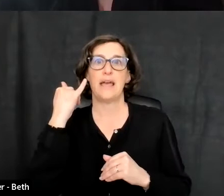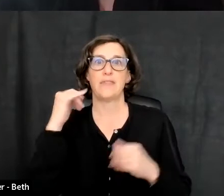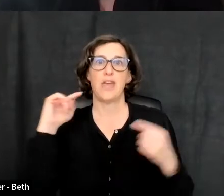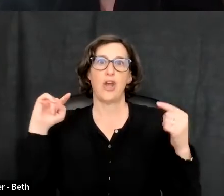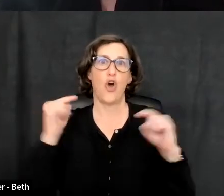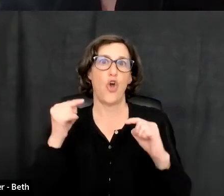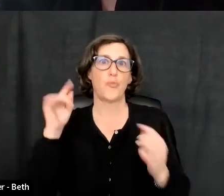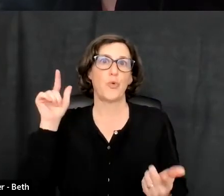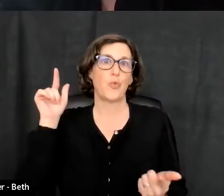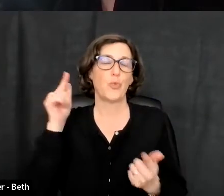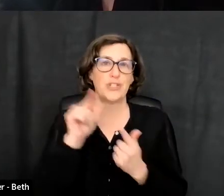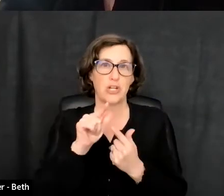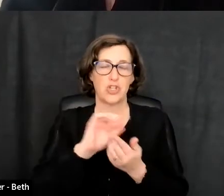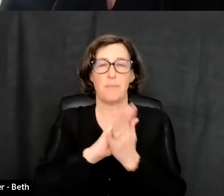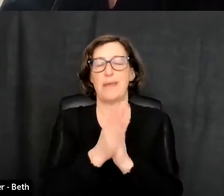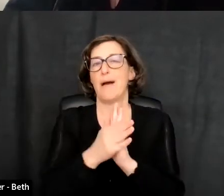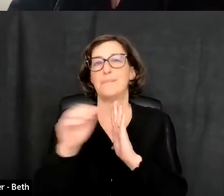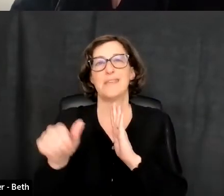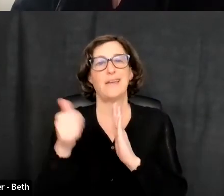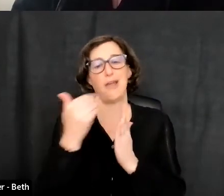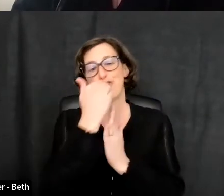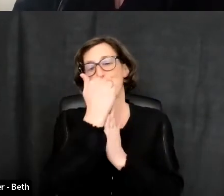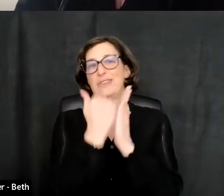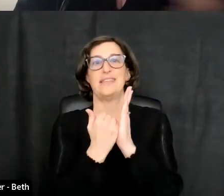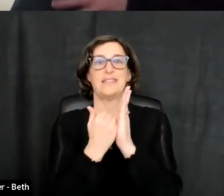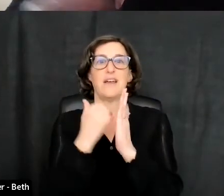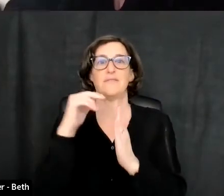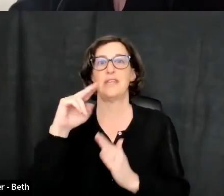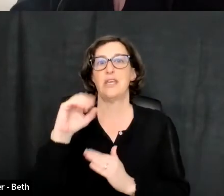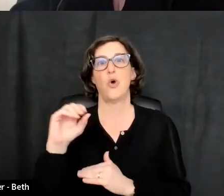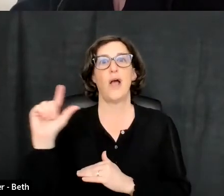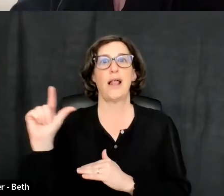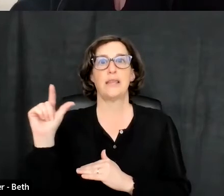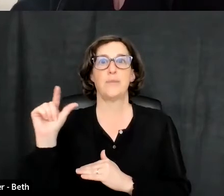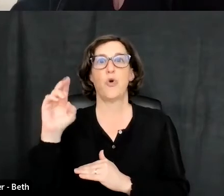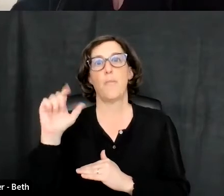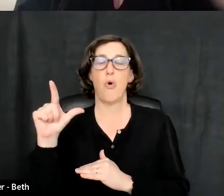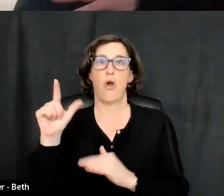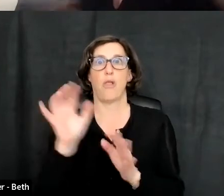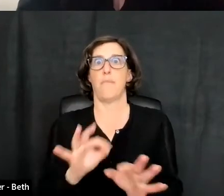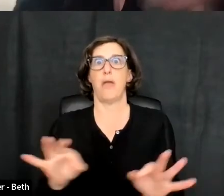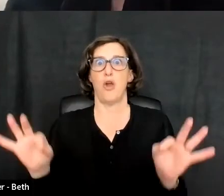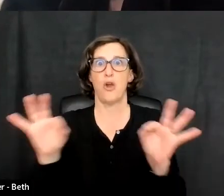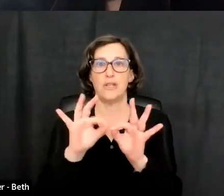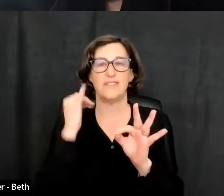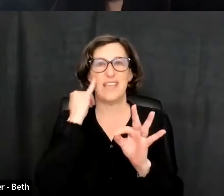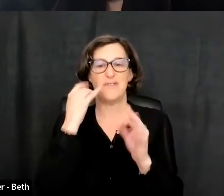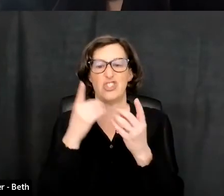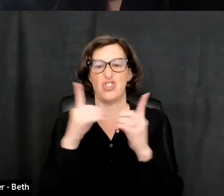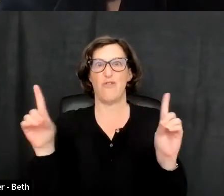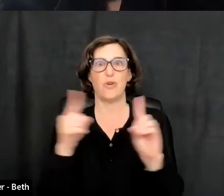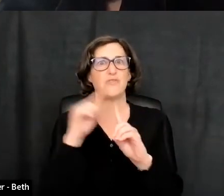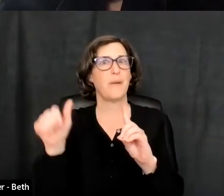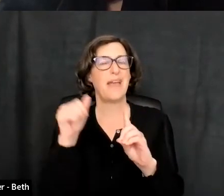just becomes another, like, list of, like, neoliberal moral imperatives. If it's divorced from any sort of,